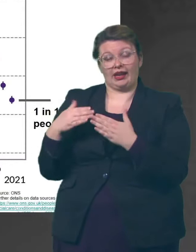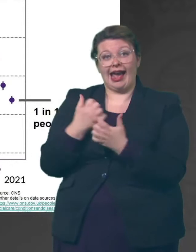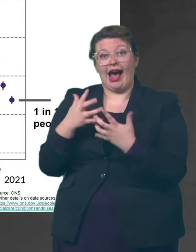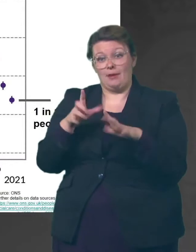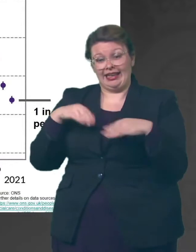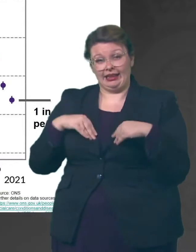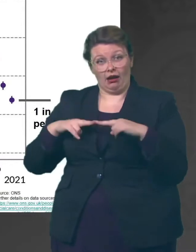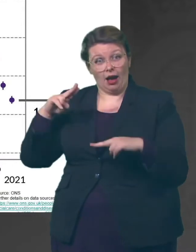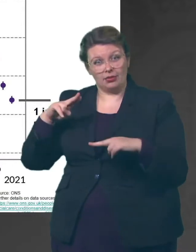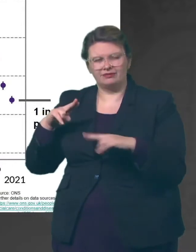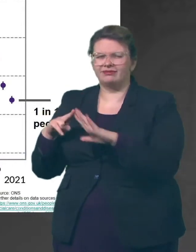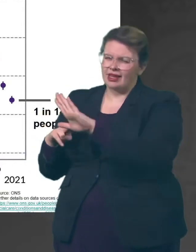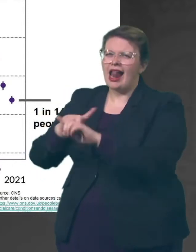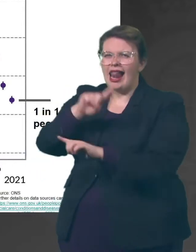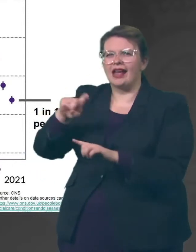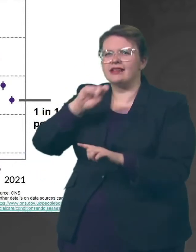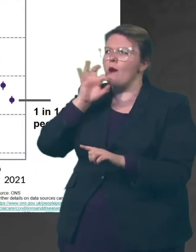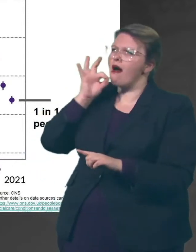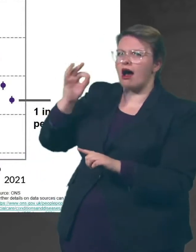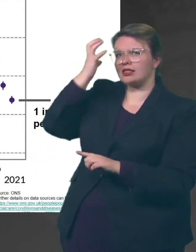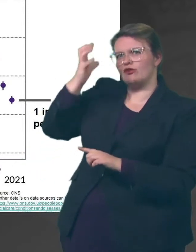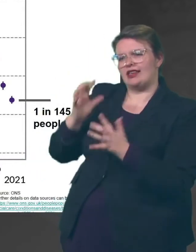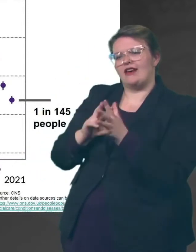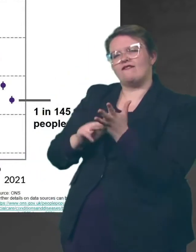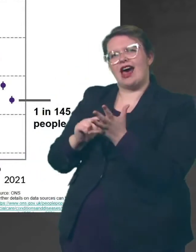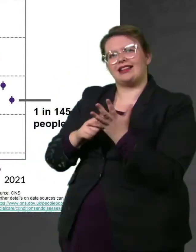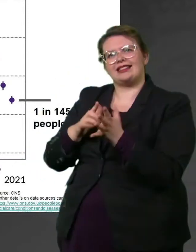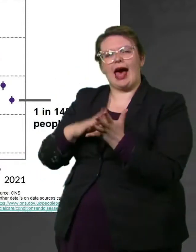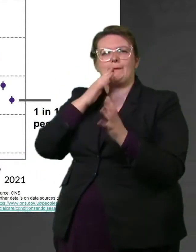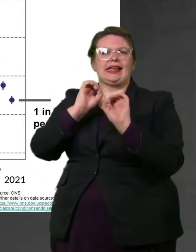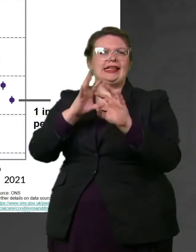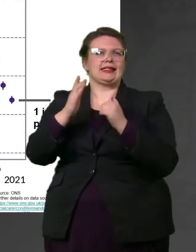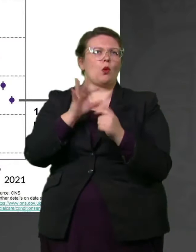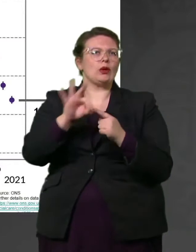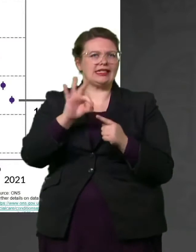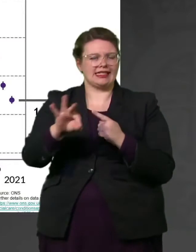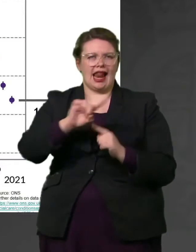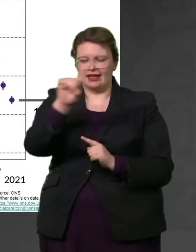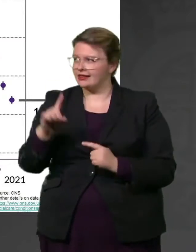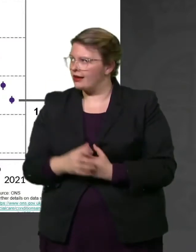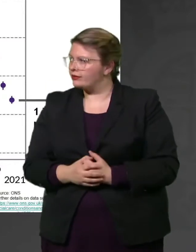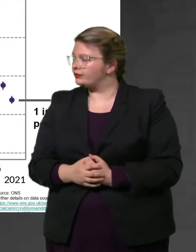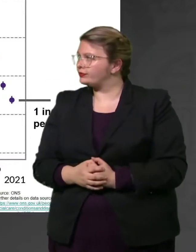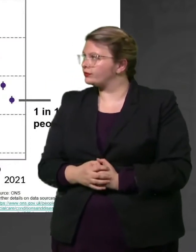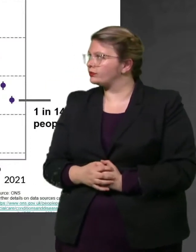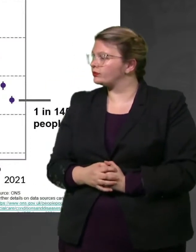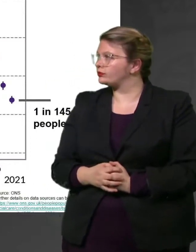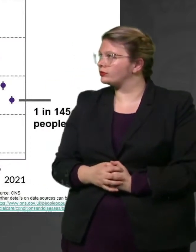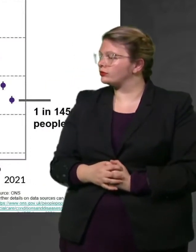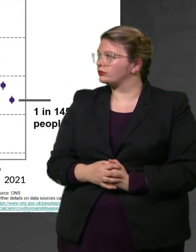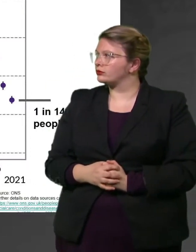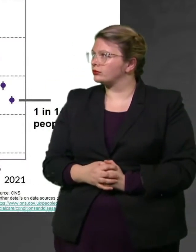of this and the geography in a moment, but I just want to say this about the figures.